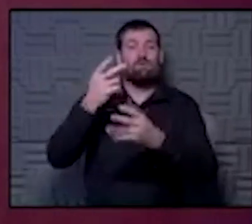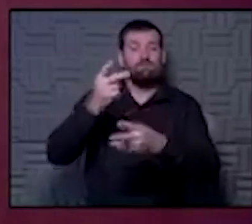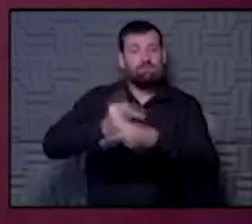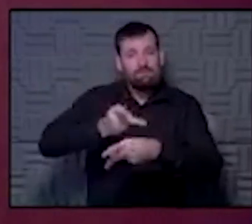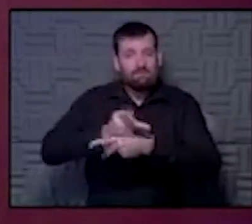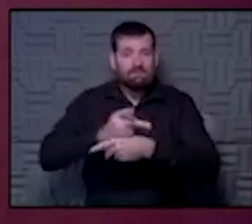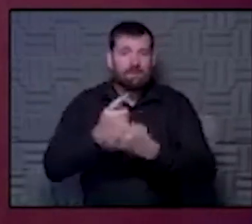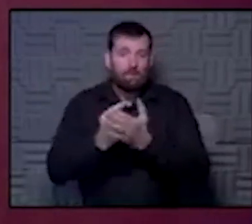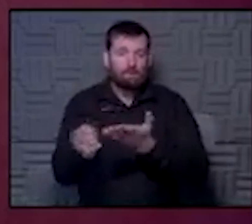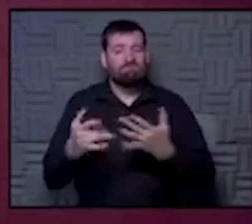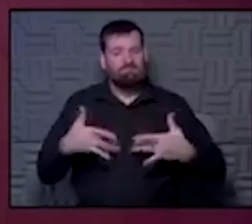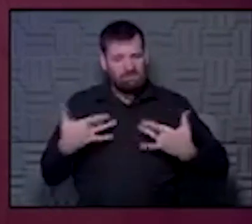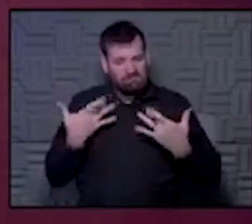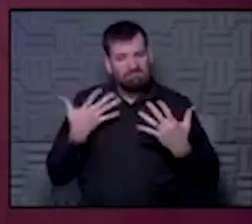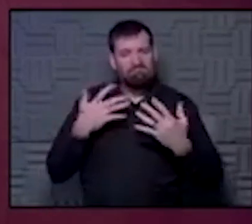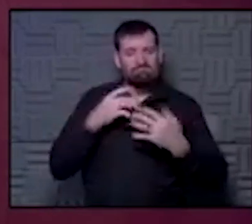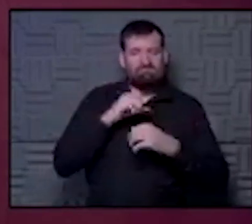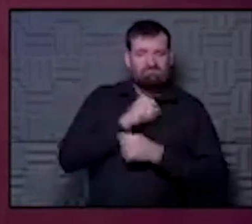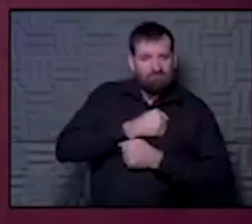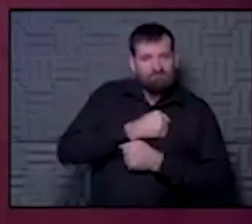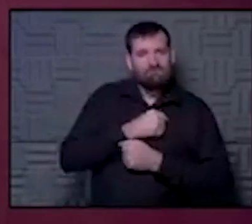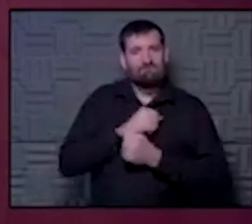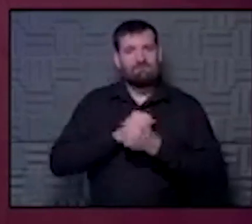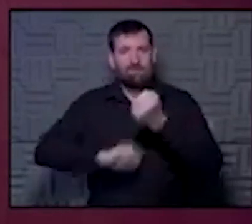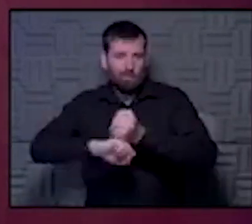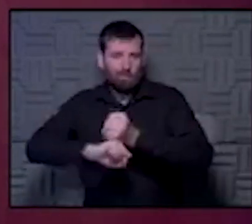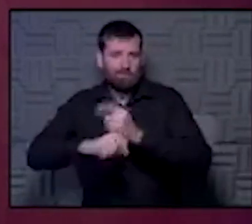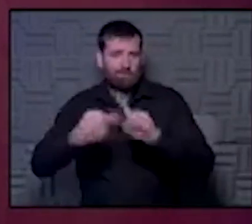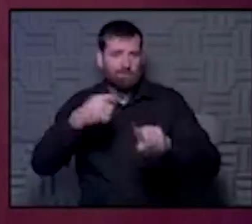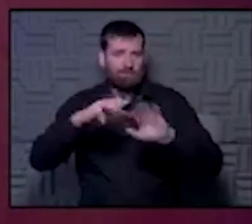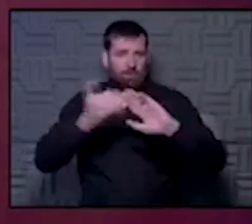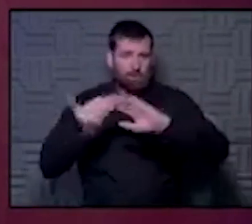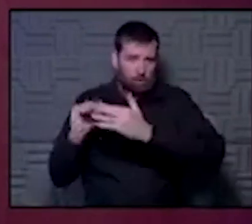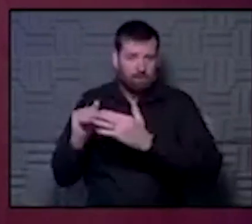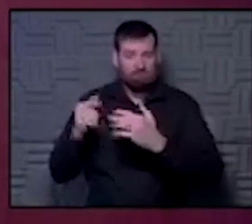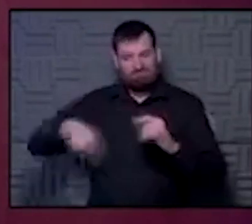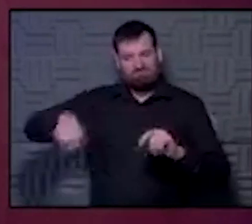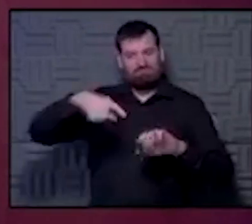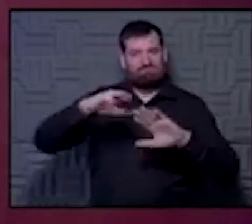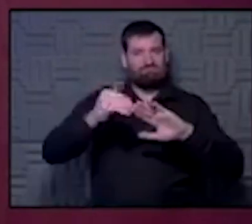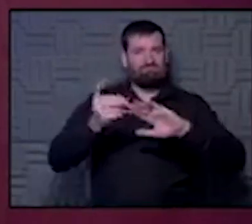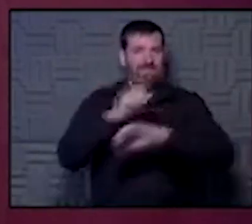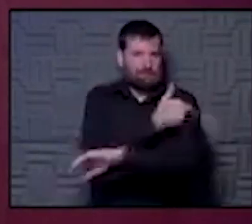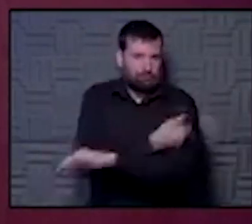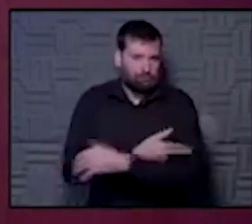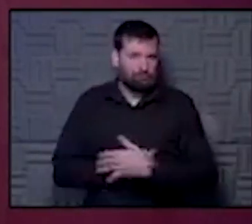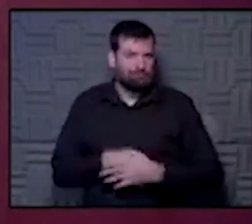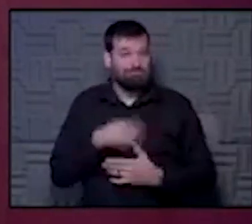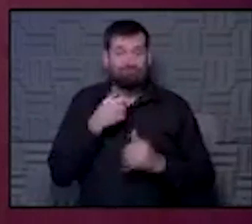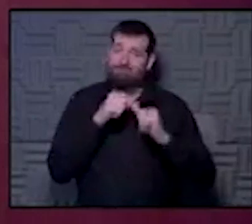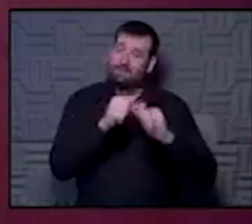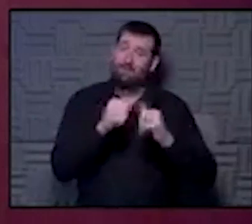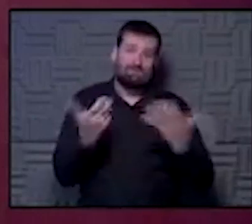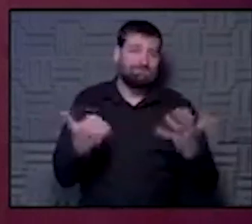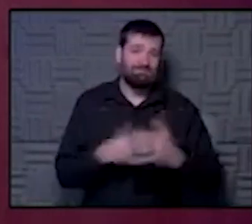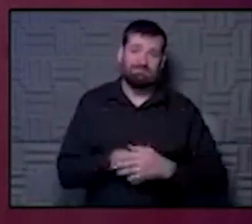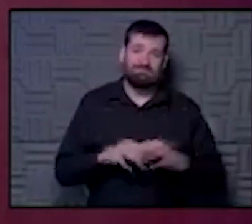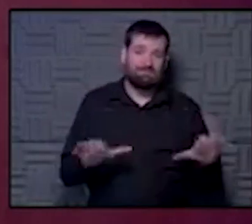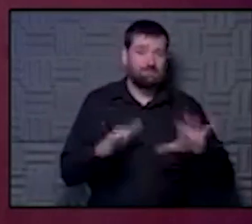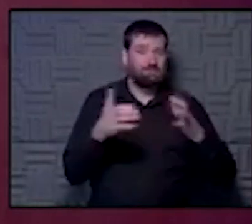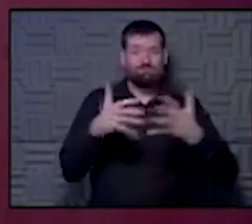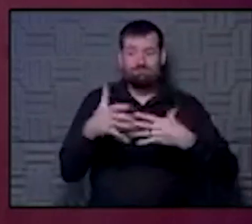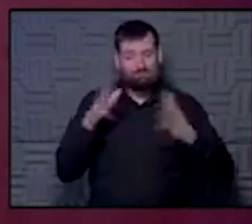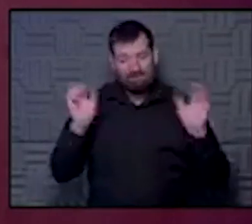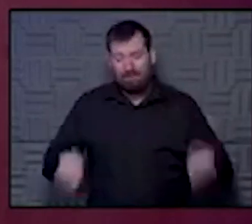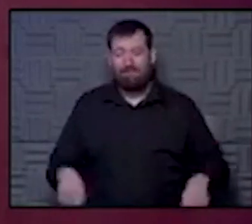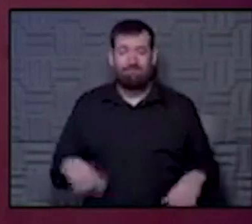feeling the love and support from the community and from the hospital and everyone here to keep going at it and keep doing what we can to help